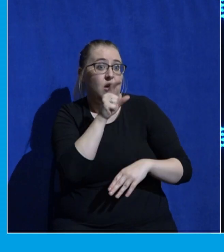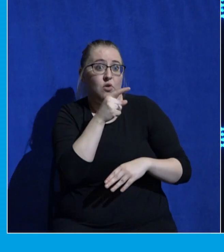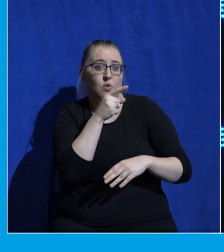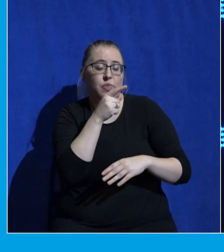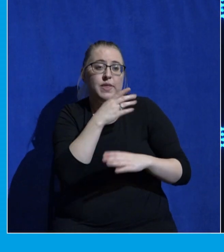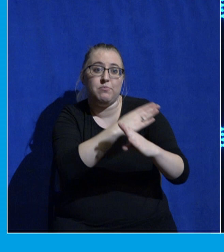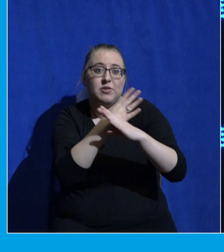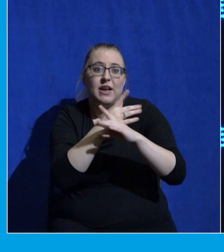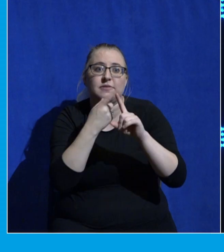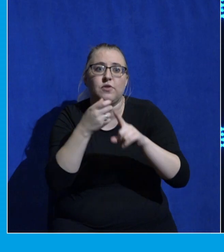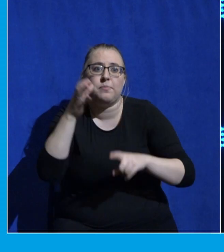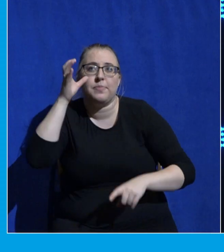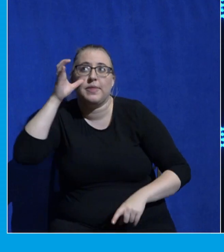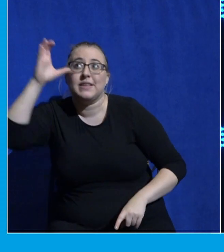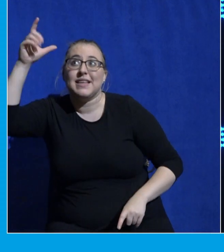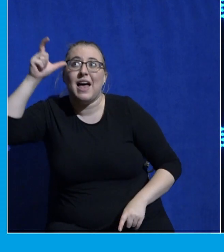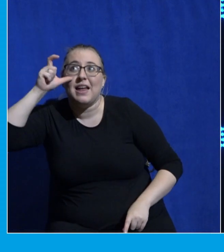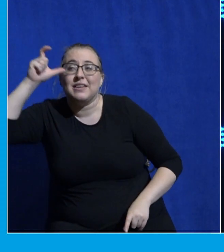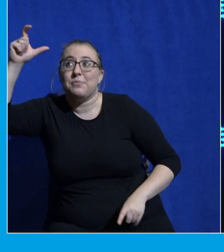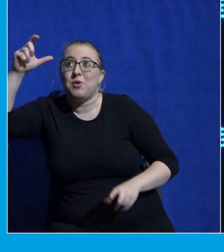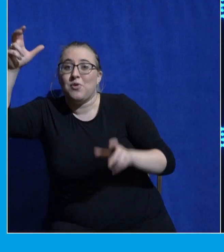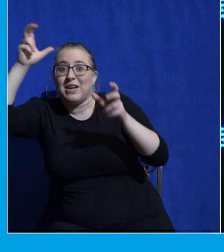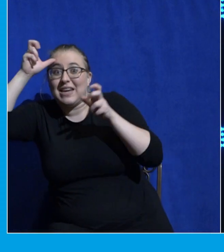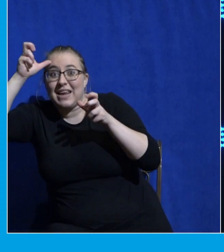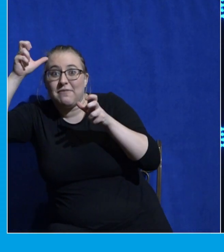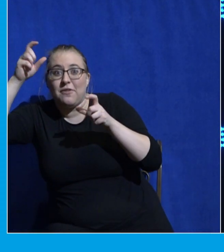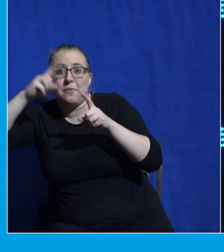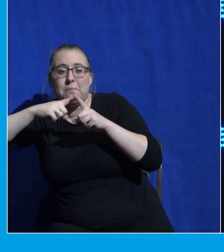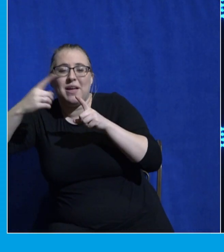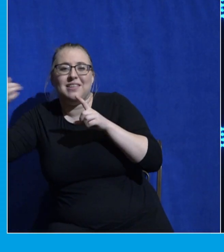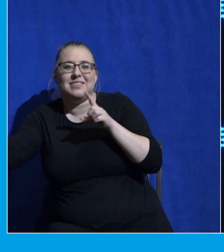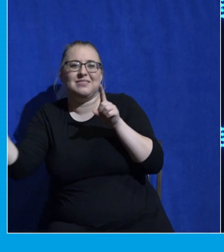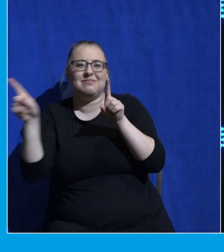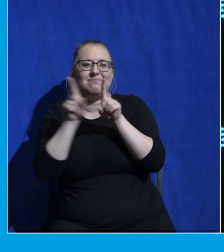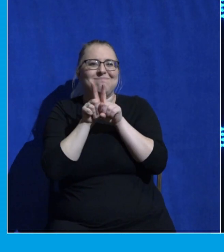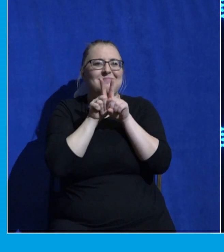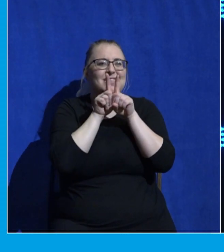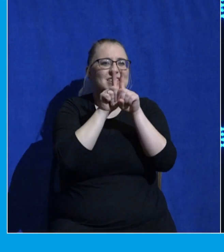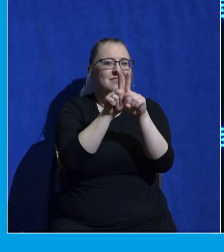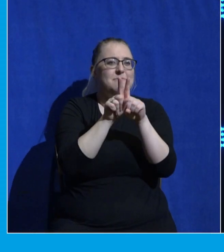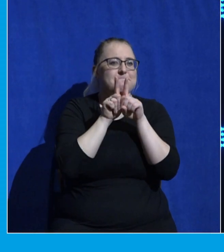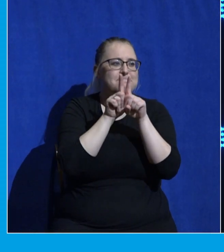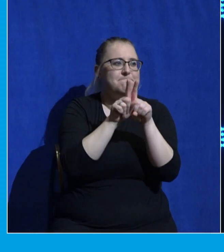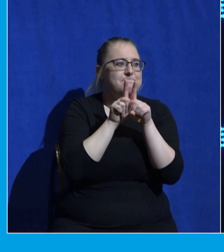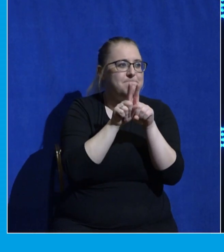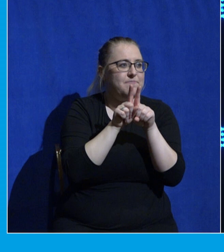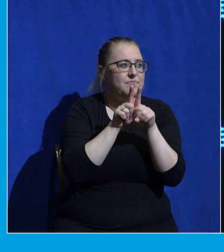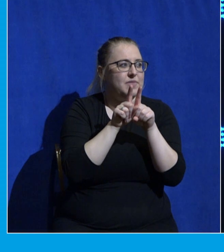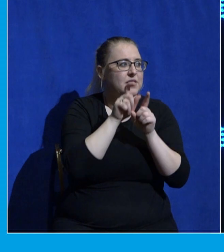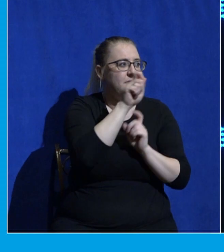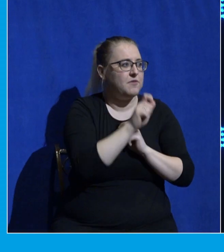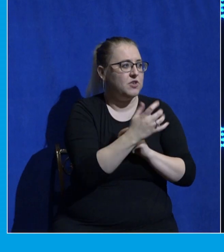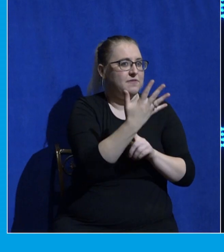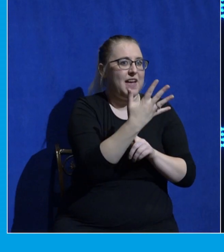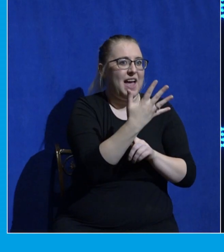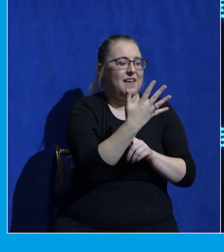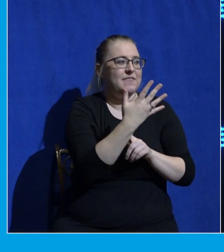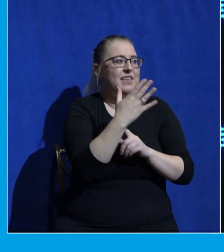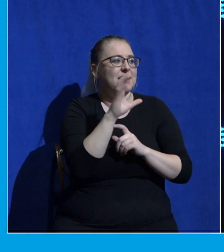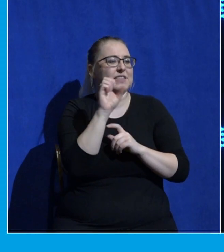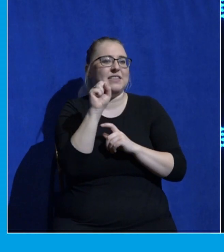the moon, and all evil, but he's also a companion. Look at verse 5. It says that he is the shade on your right